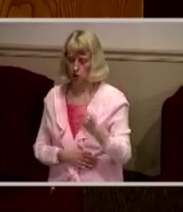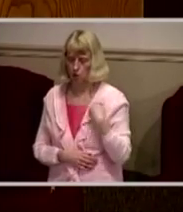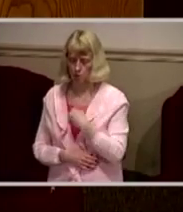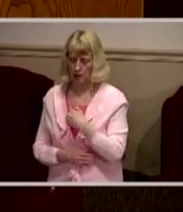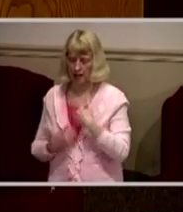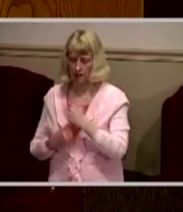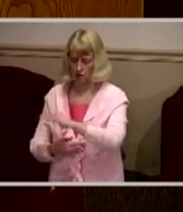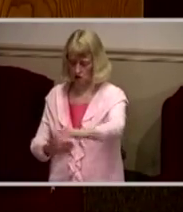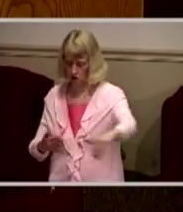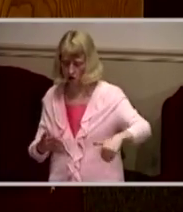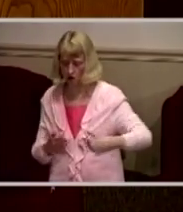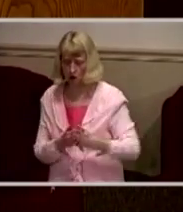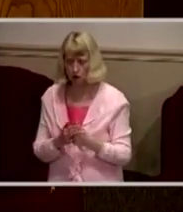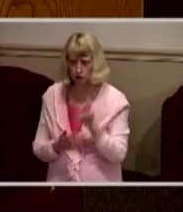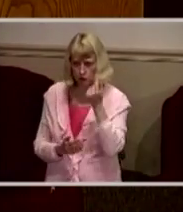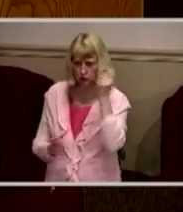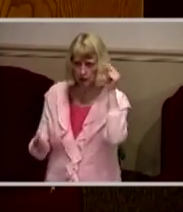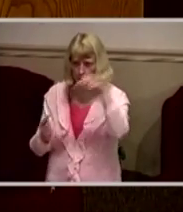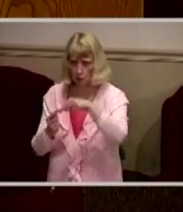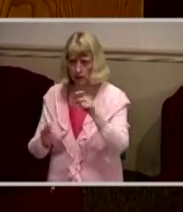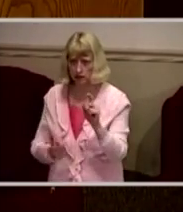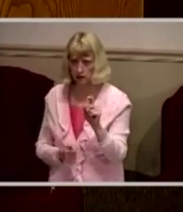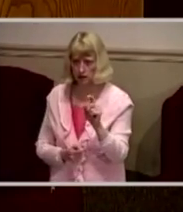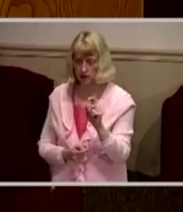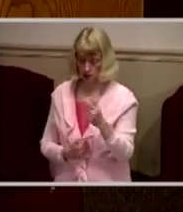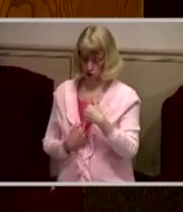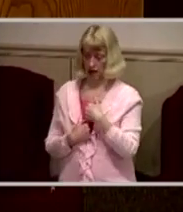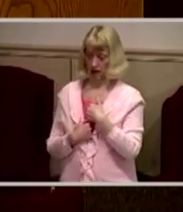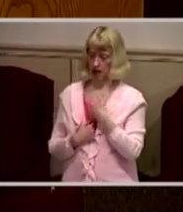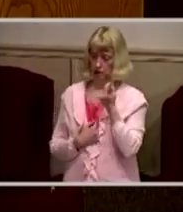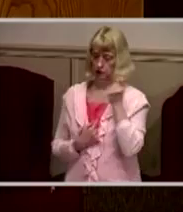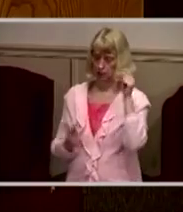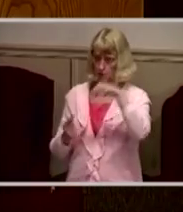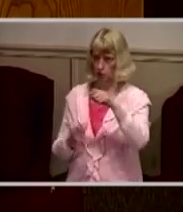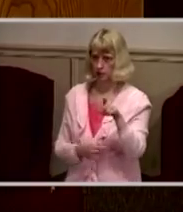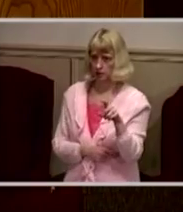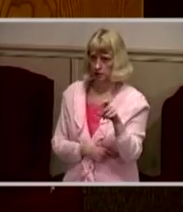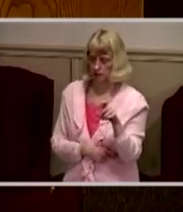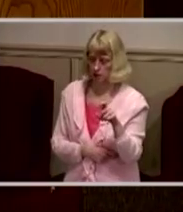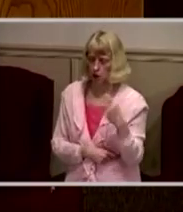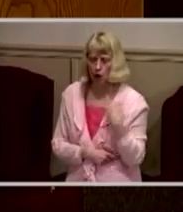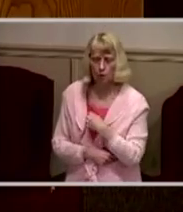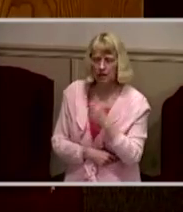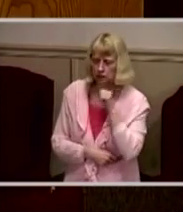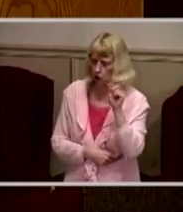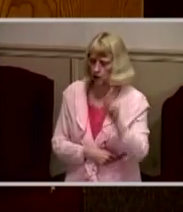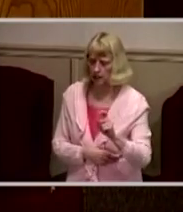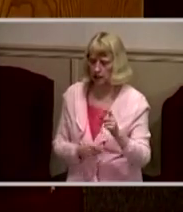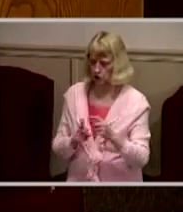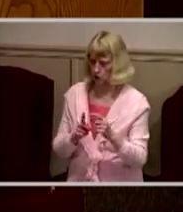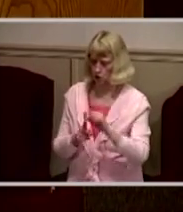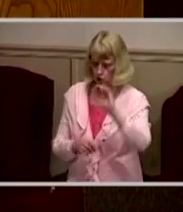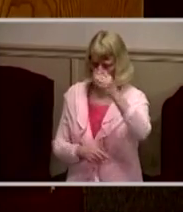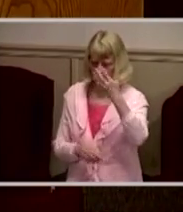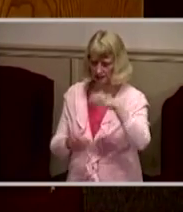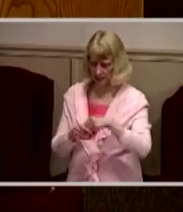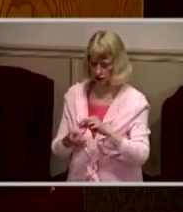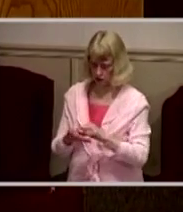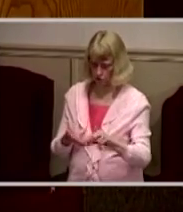all. Are you getting the point? Am I getting the point? We don't need to have the word grace in this